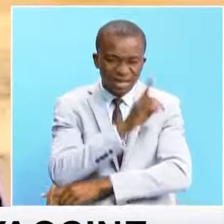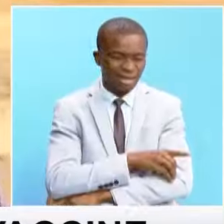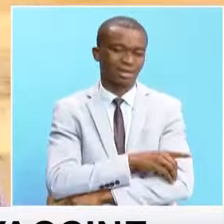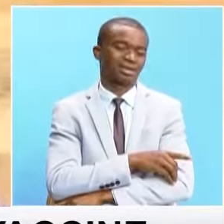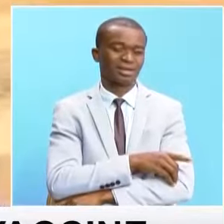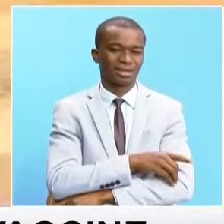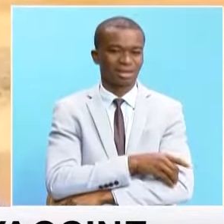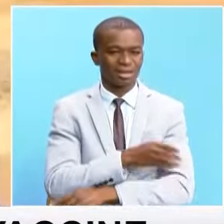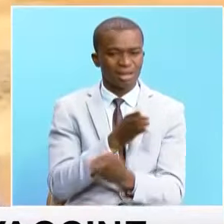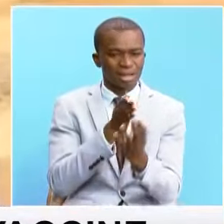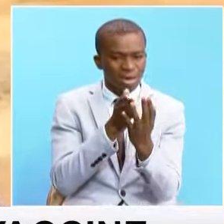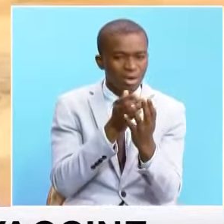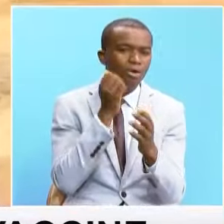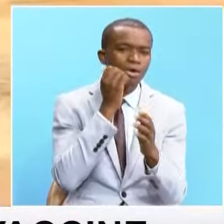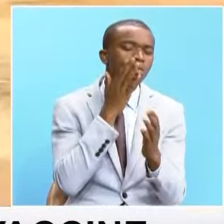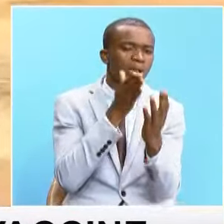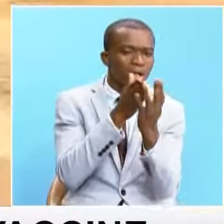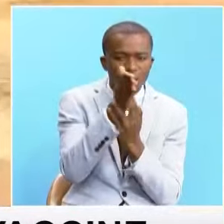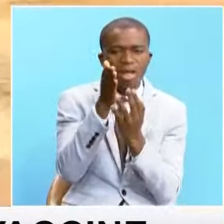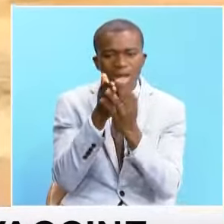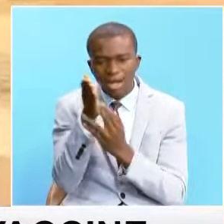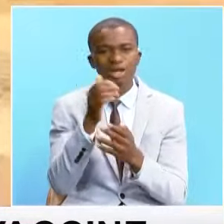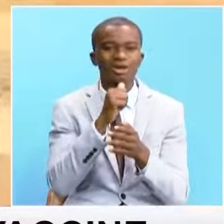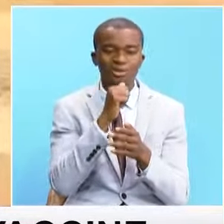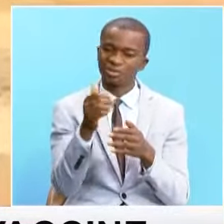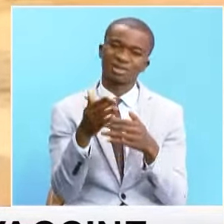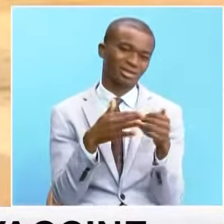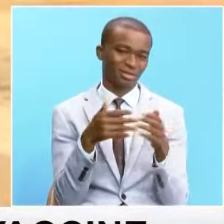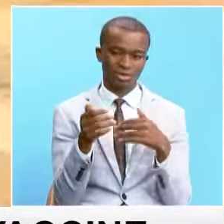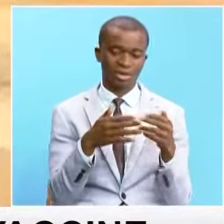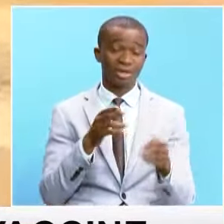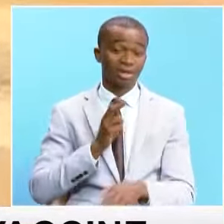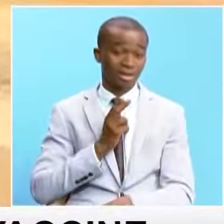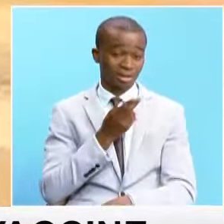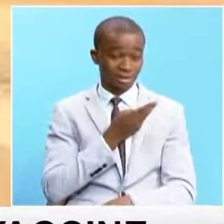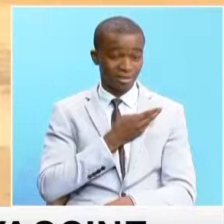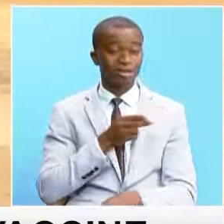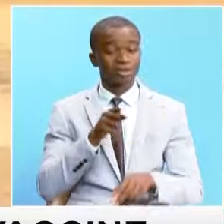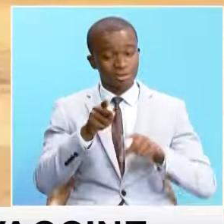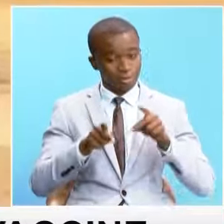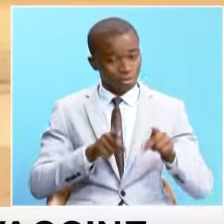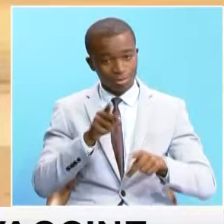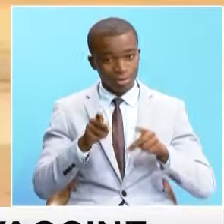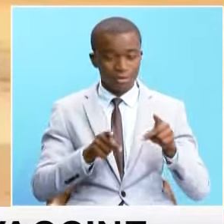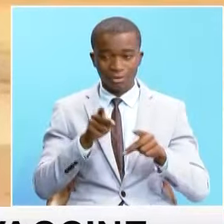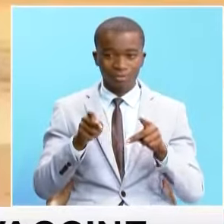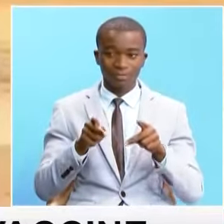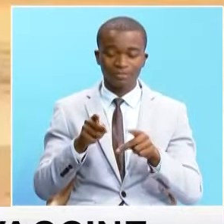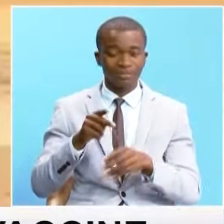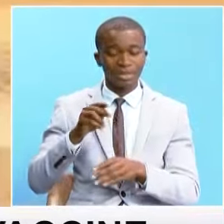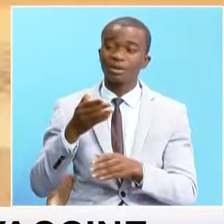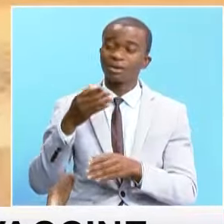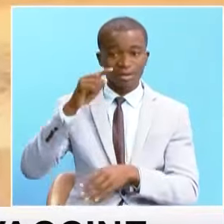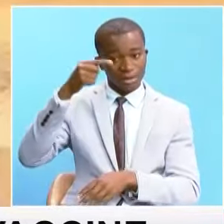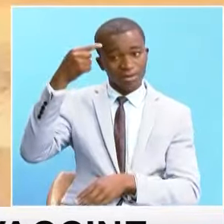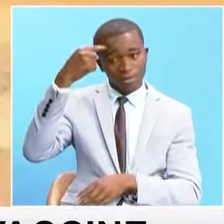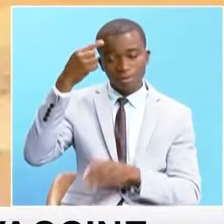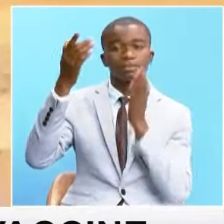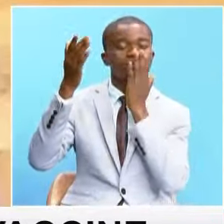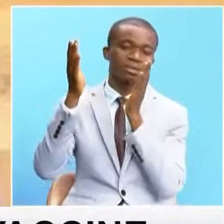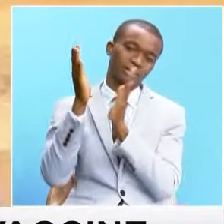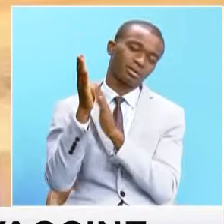job. As the community, standing for the people at large in Shalobala and all areas,